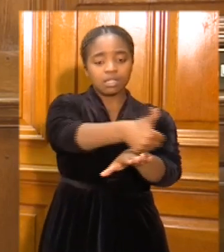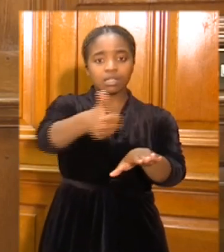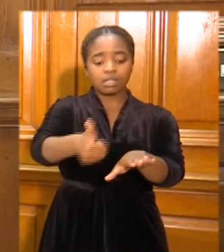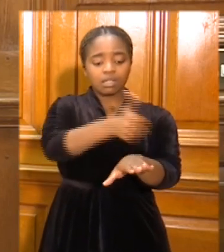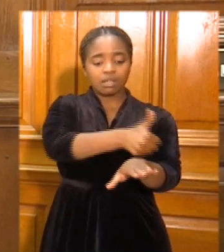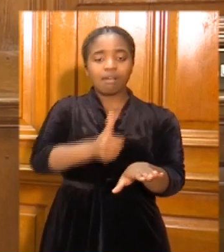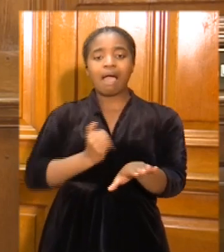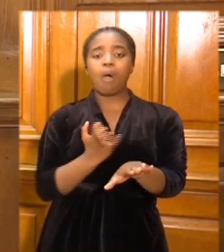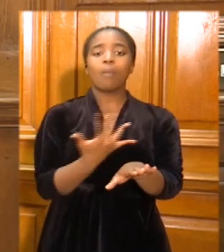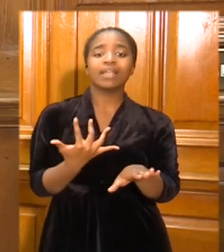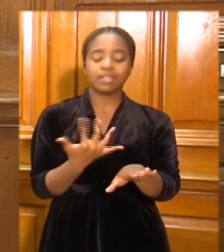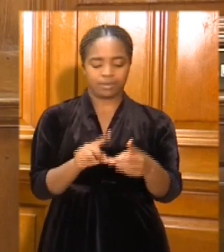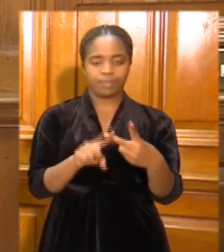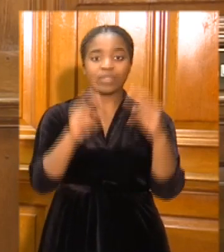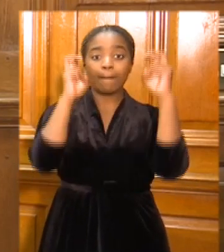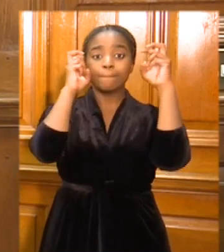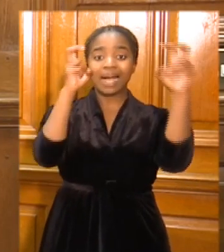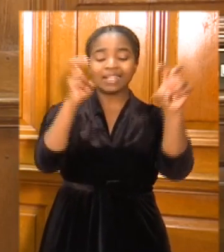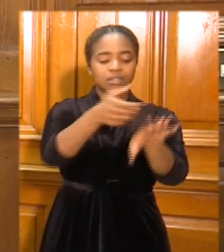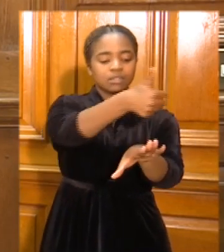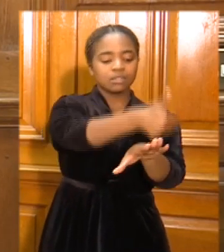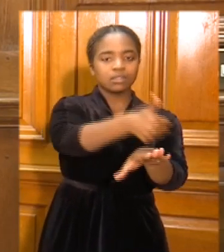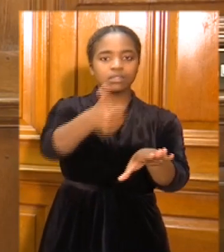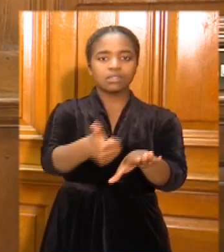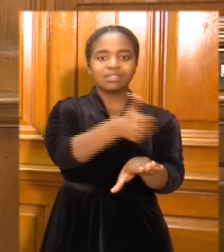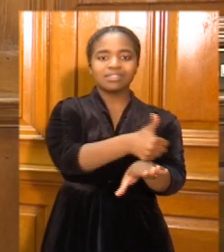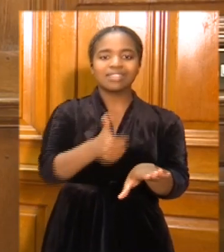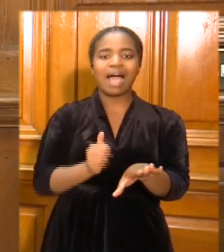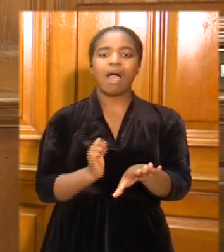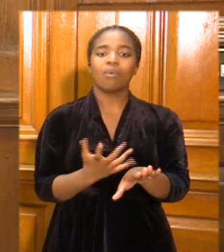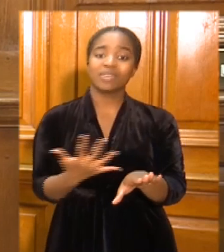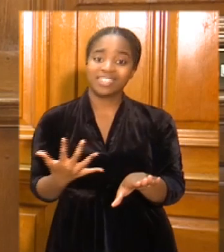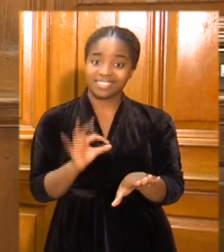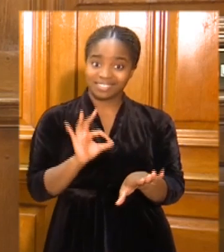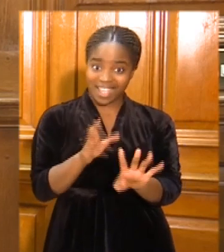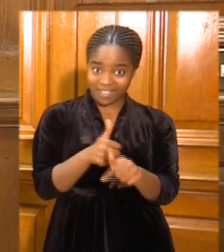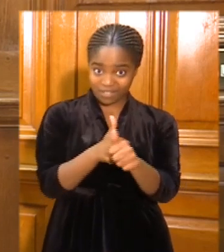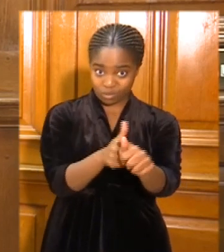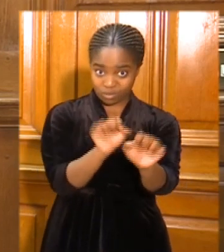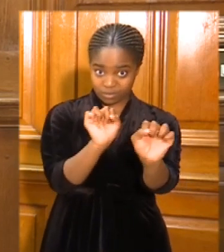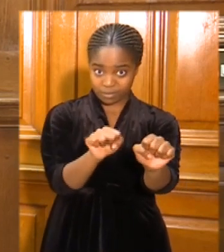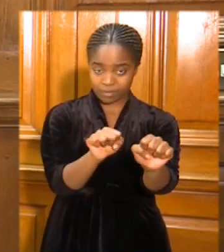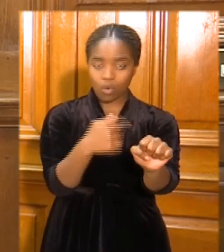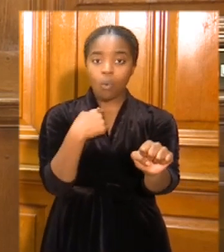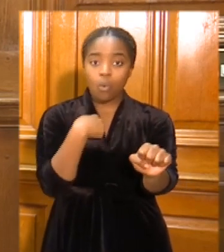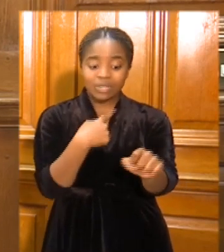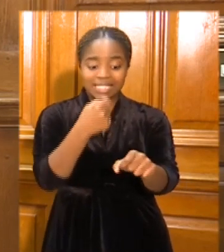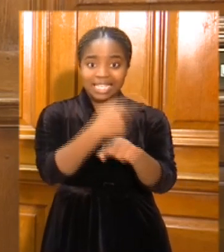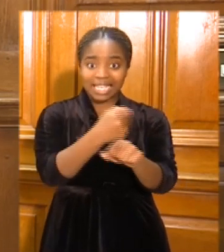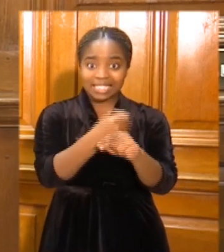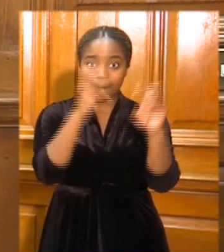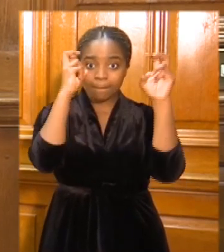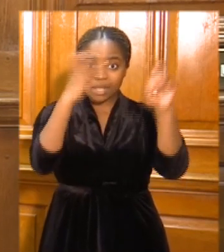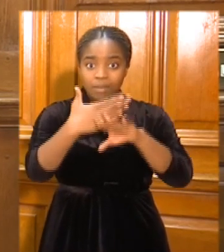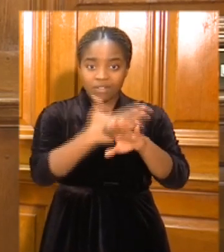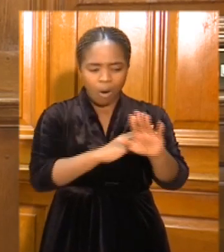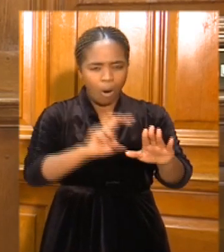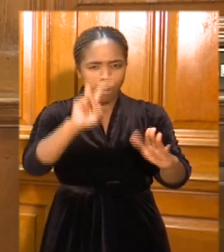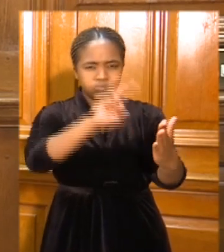ensuring that their vehicles are regularly sanitized. A number of businesses have advised us that they